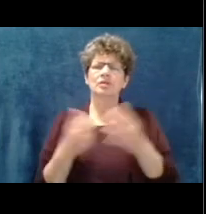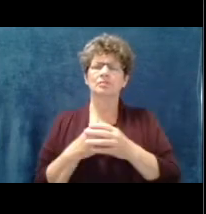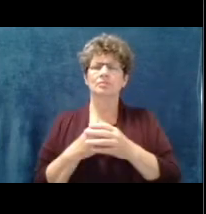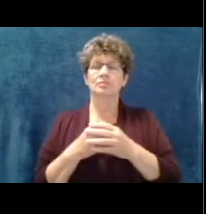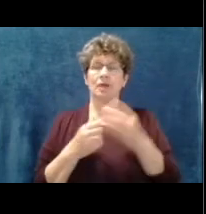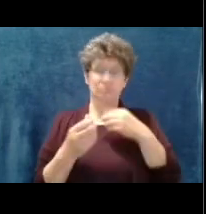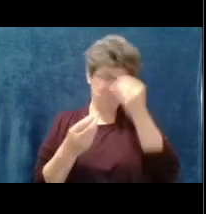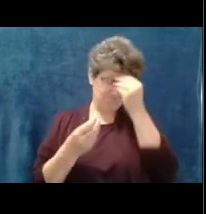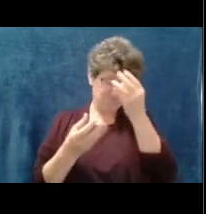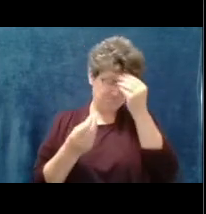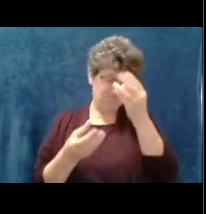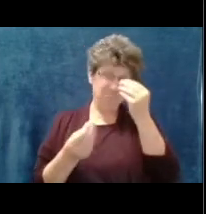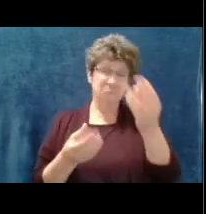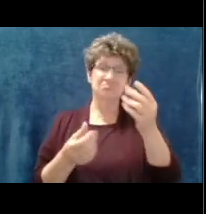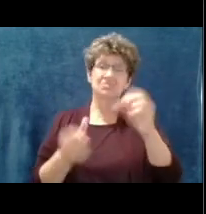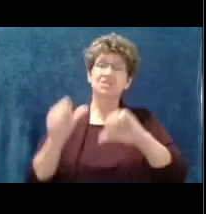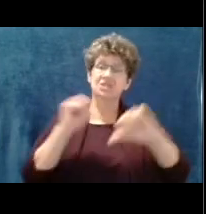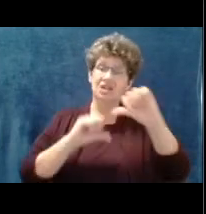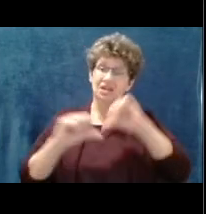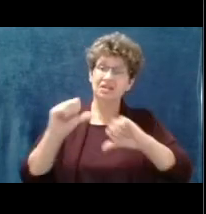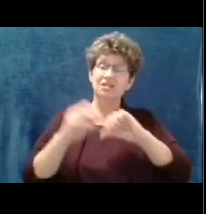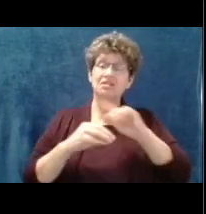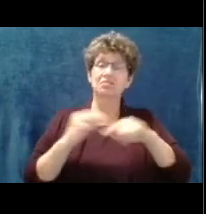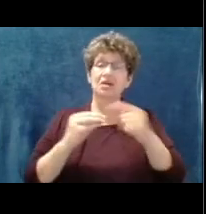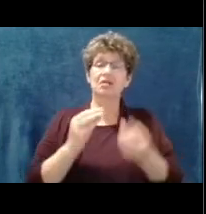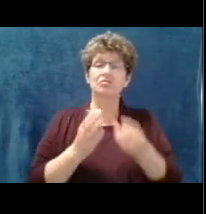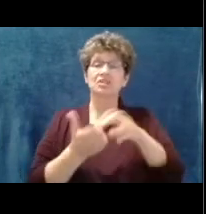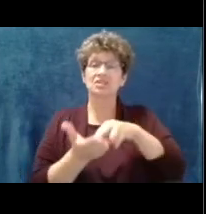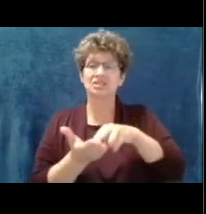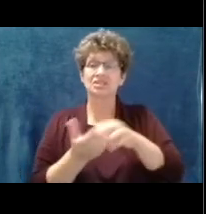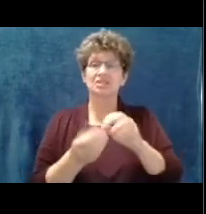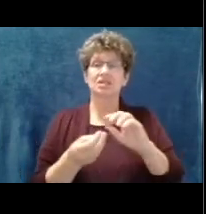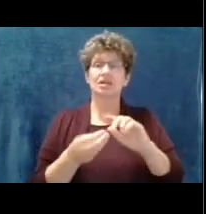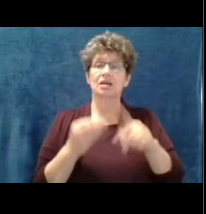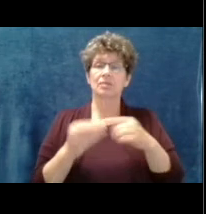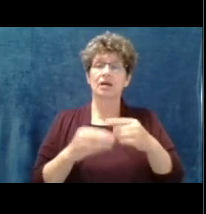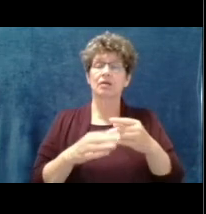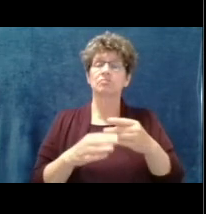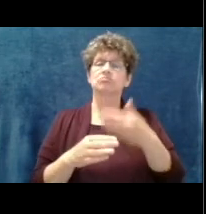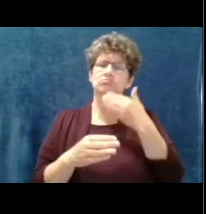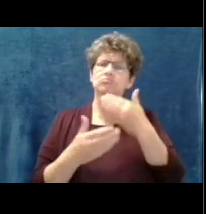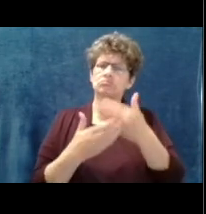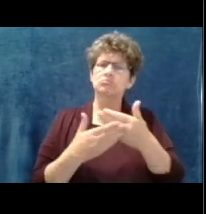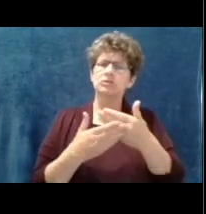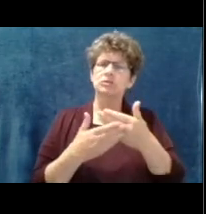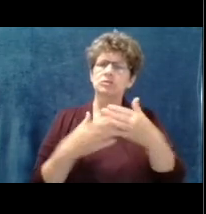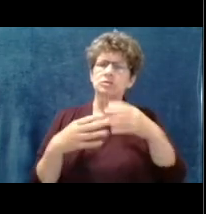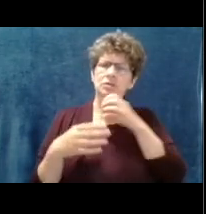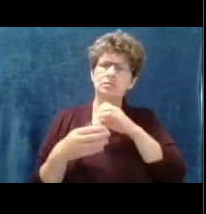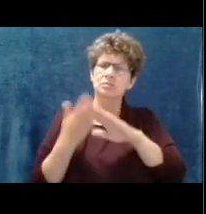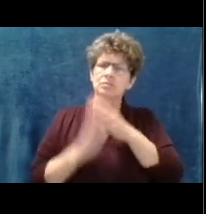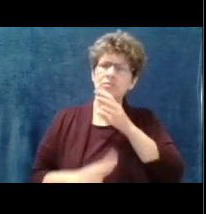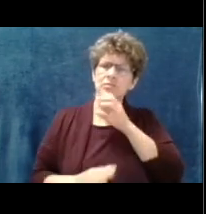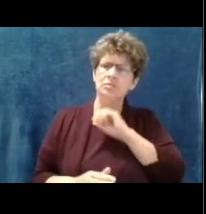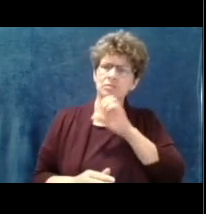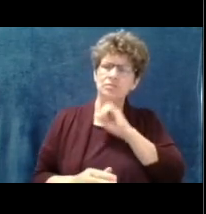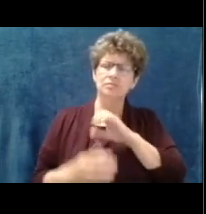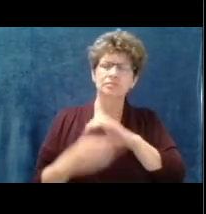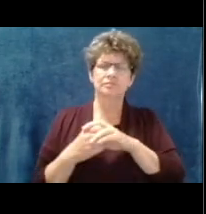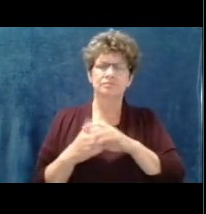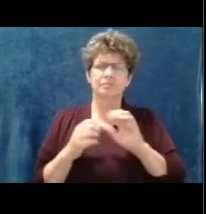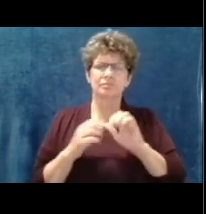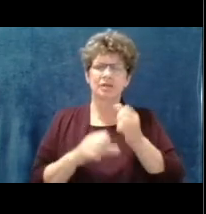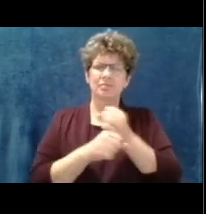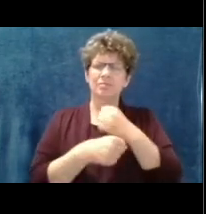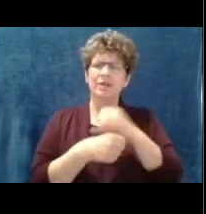here around resiliency, around aging well. How do we turn that into something useful for people? Let's